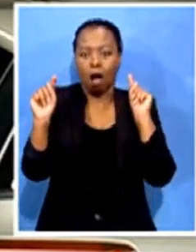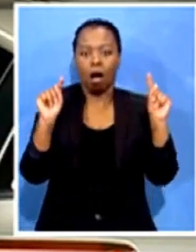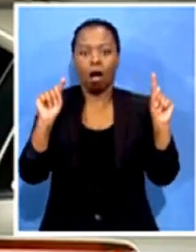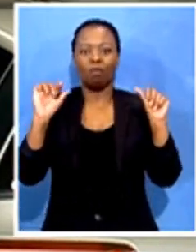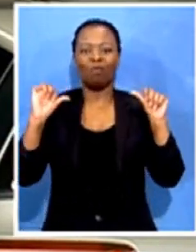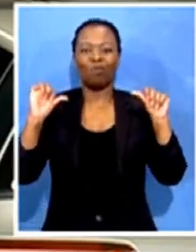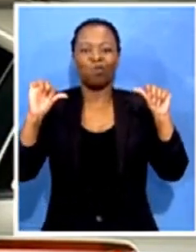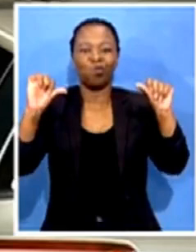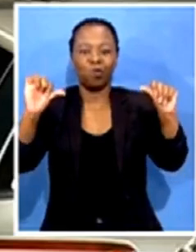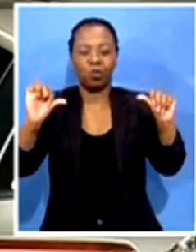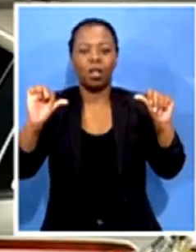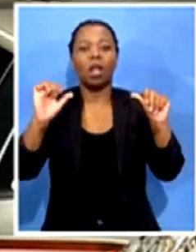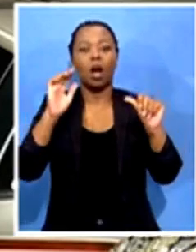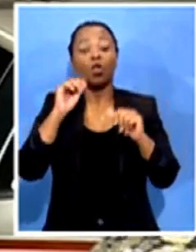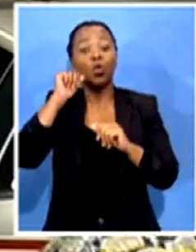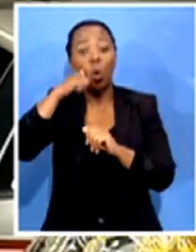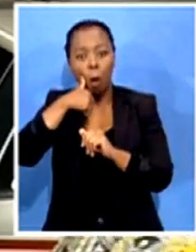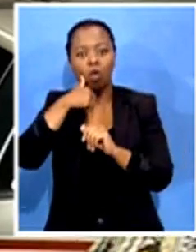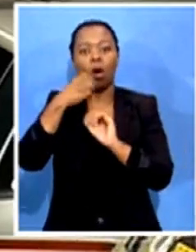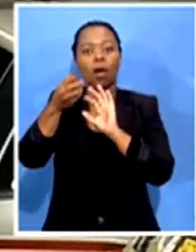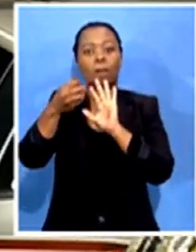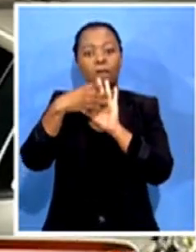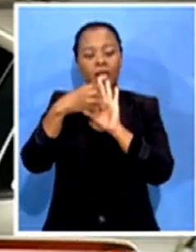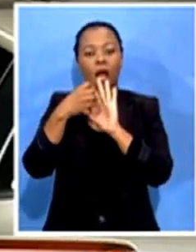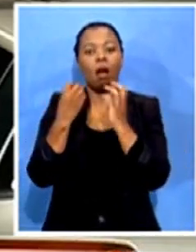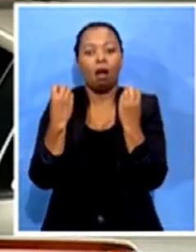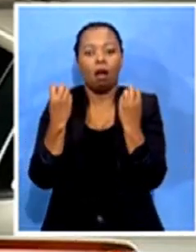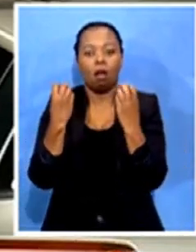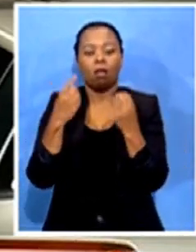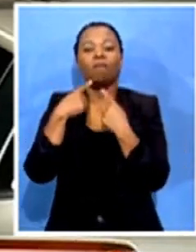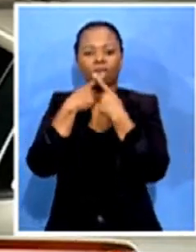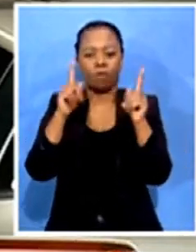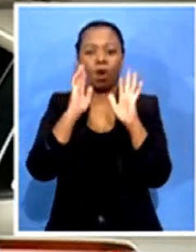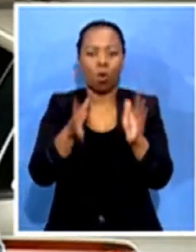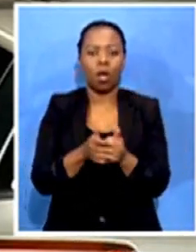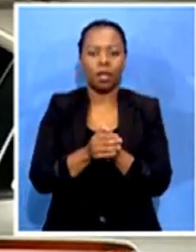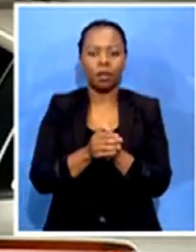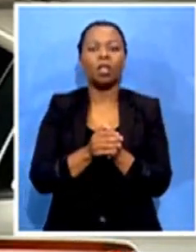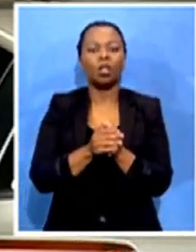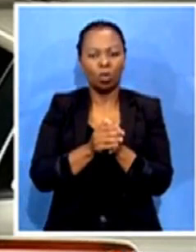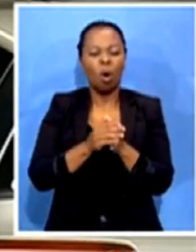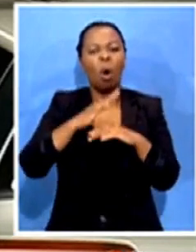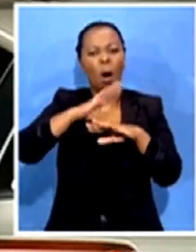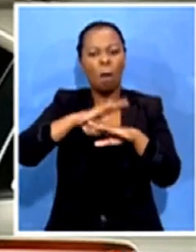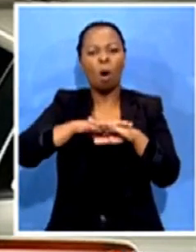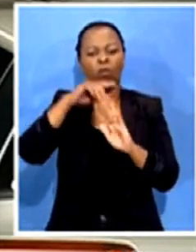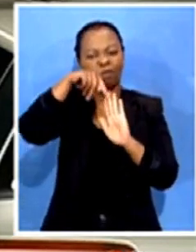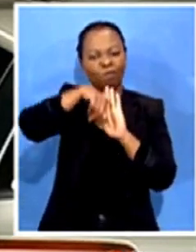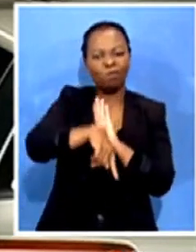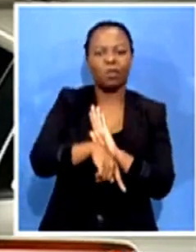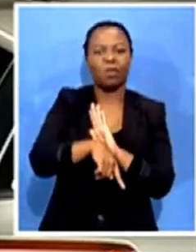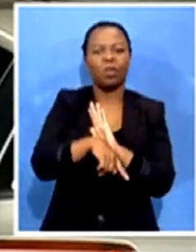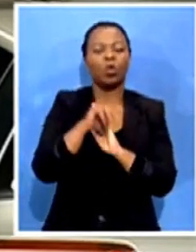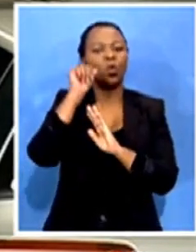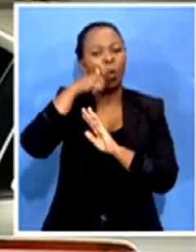tomorrow. We have decided we will do a more detailed media briefing tomorrow because we are just waiting for the president.